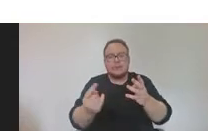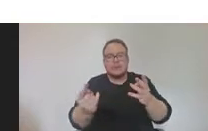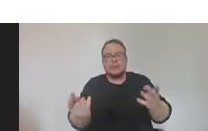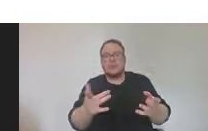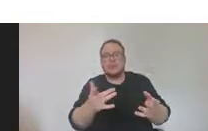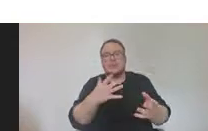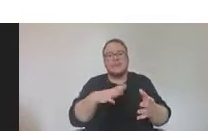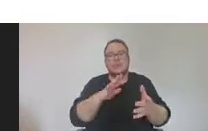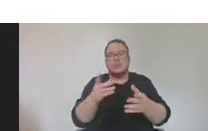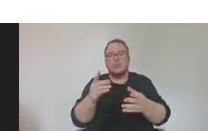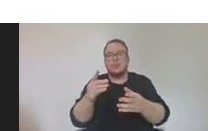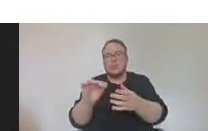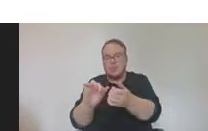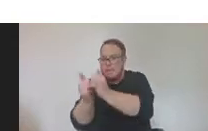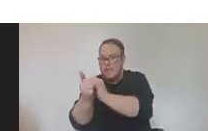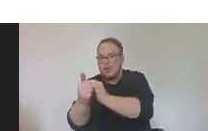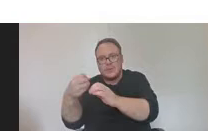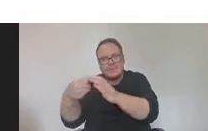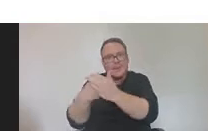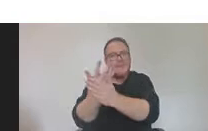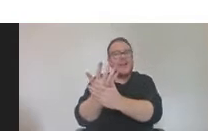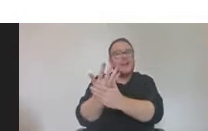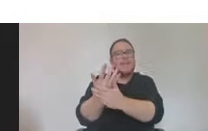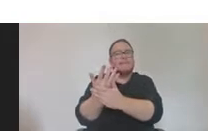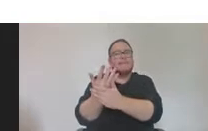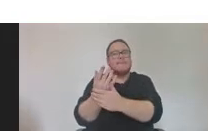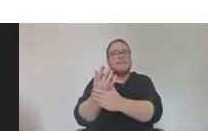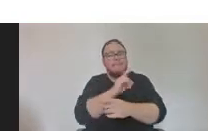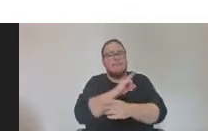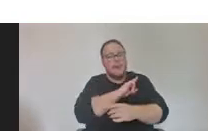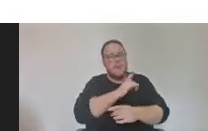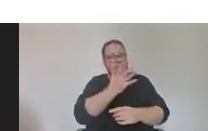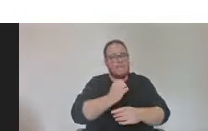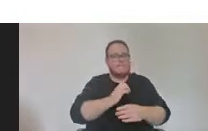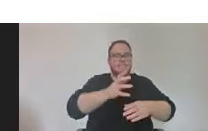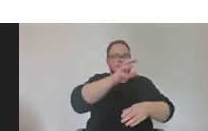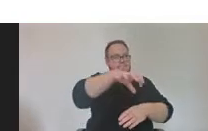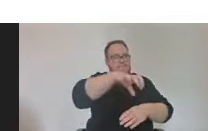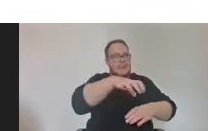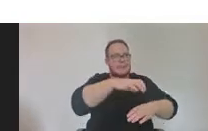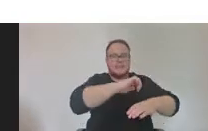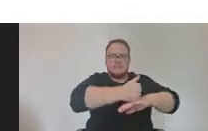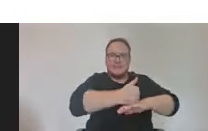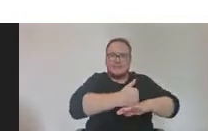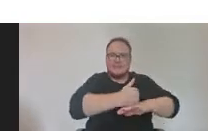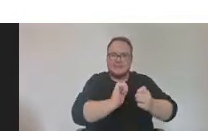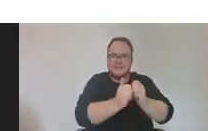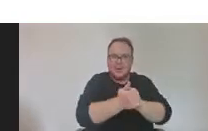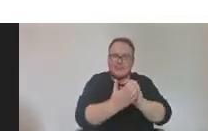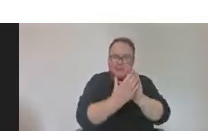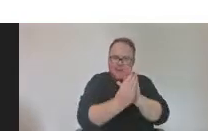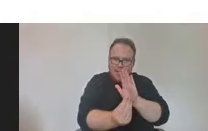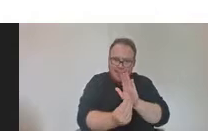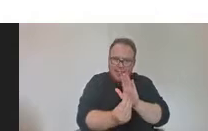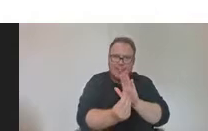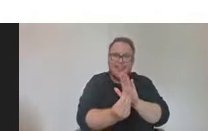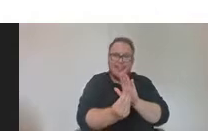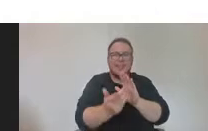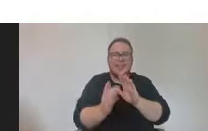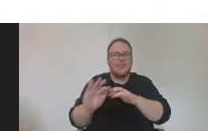partnership, hence we have a place-based partnership development model, a service model, and then